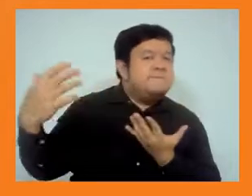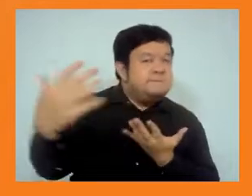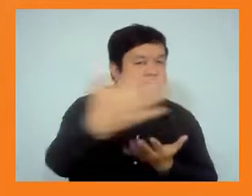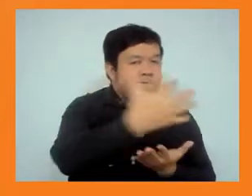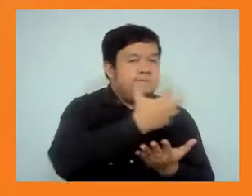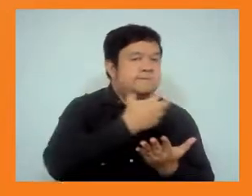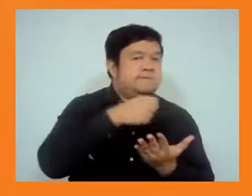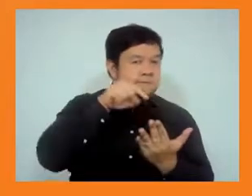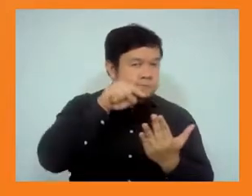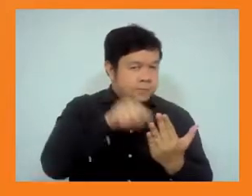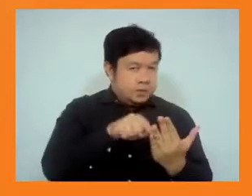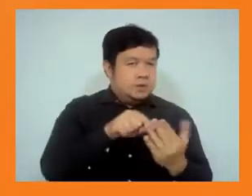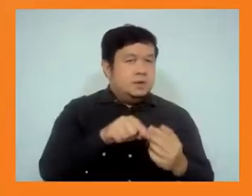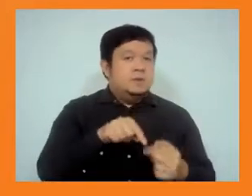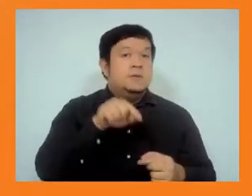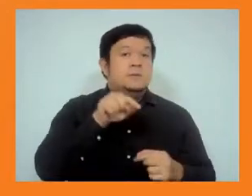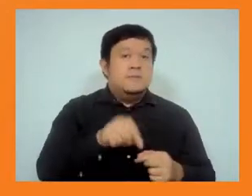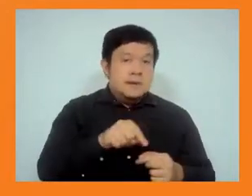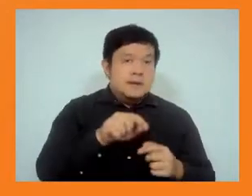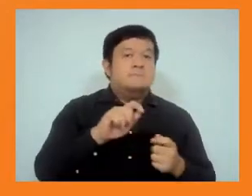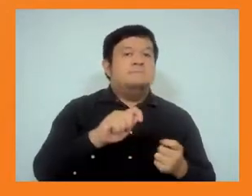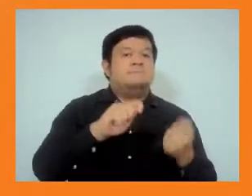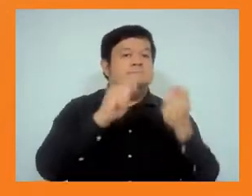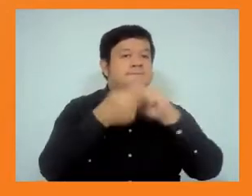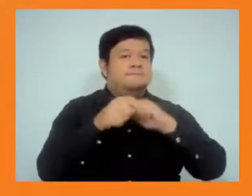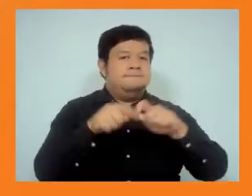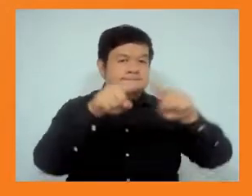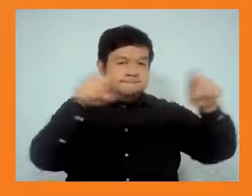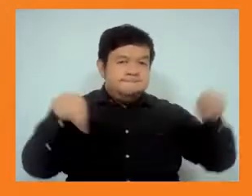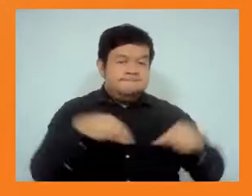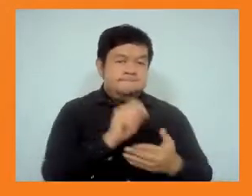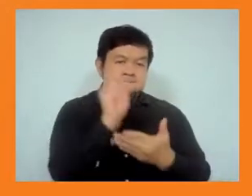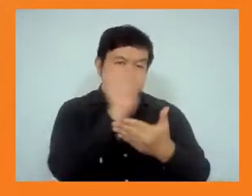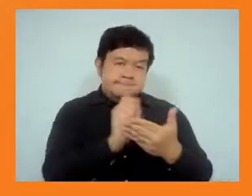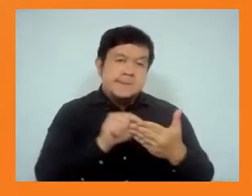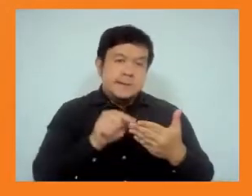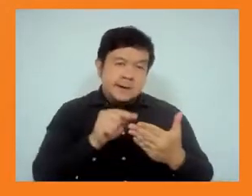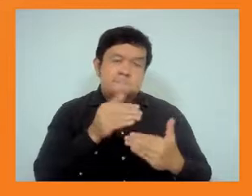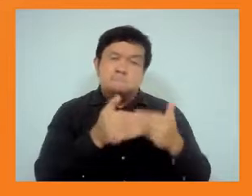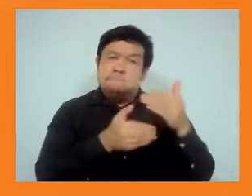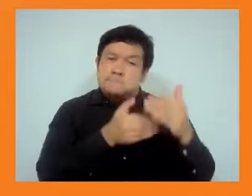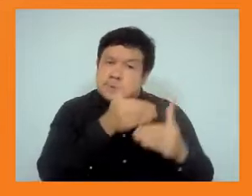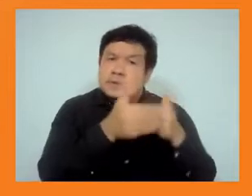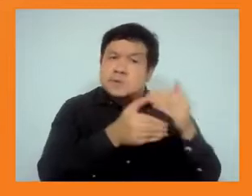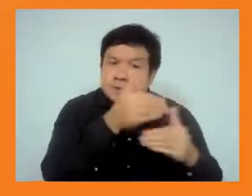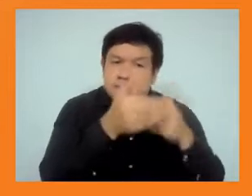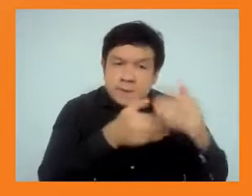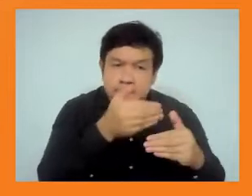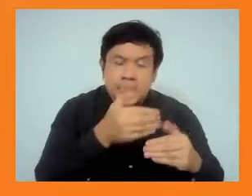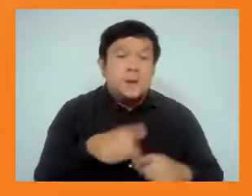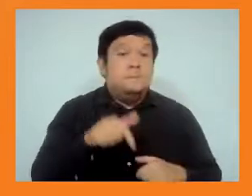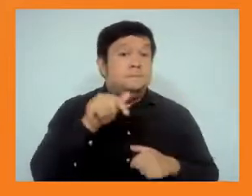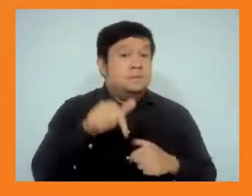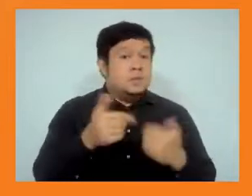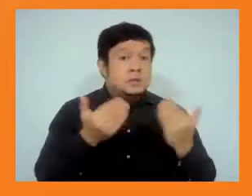to feed into the ongoing update of the safeguard policy statement, as Ryan said. So timing couldn't be